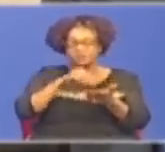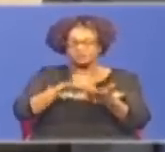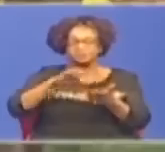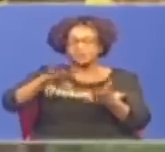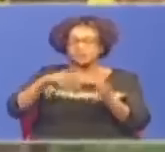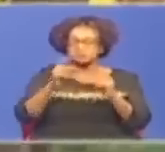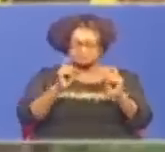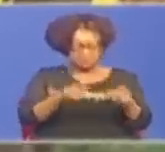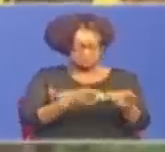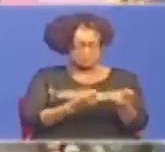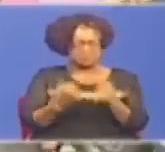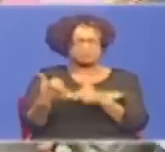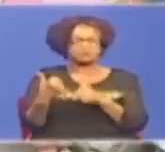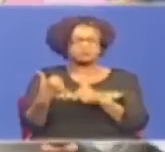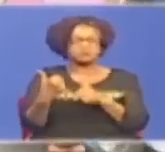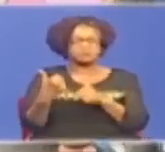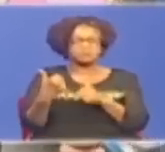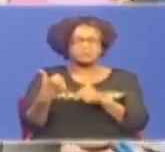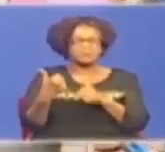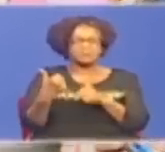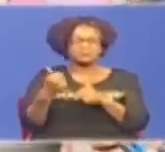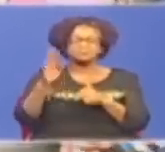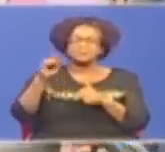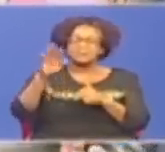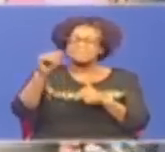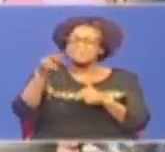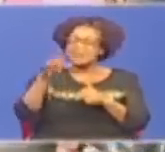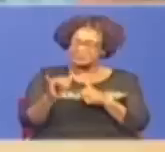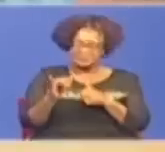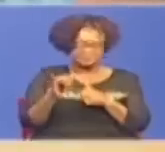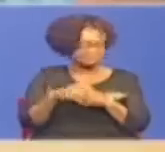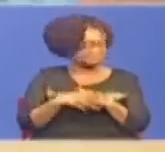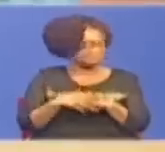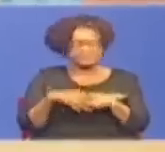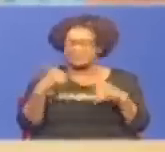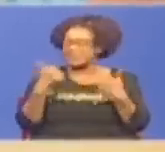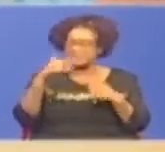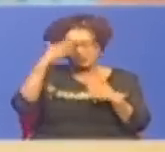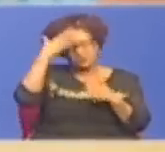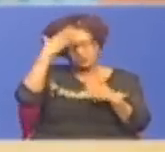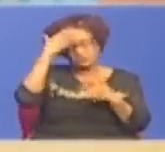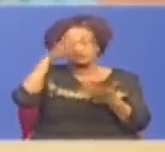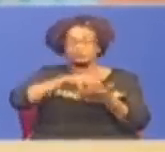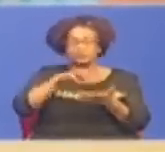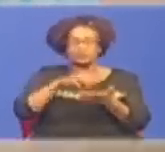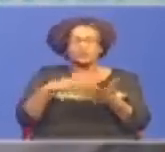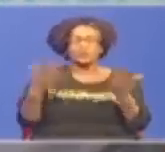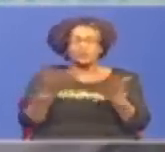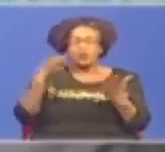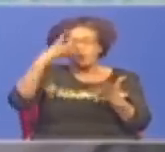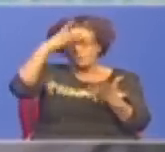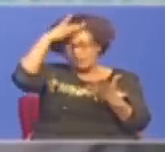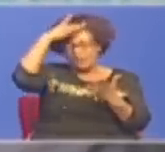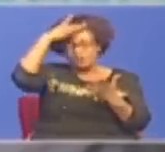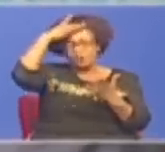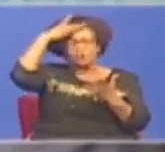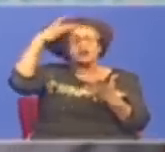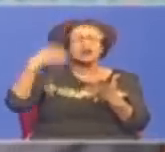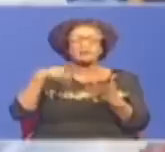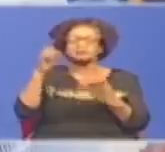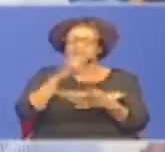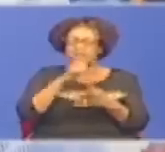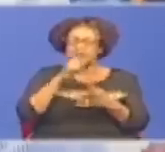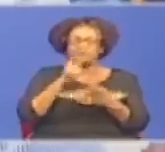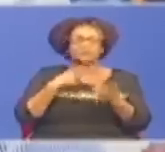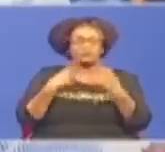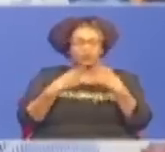impeached. Mbadi did not envisage a situation where Obado would have such tough talking spokespeople.